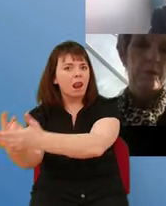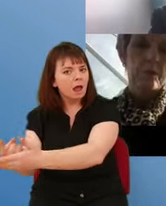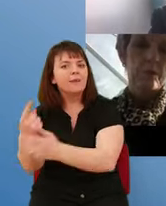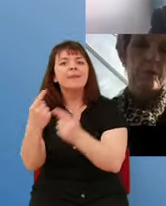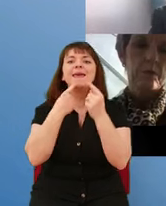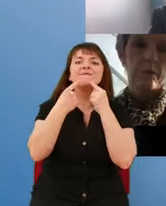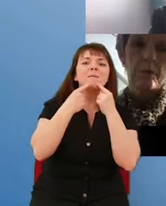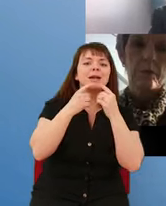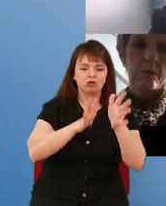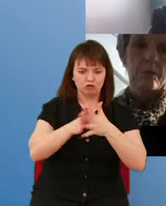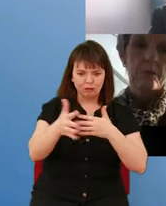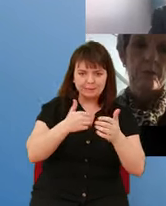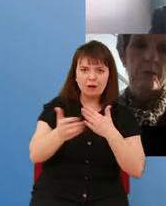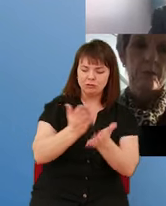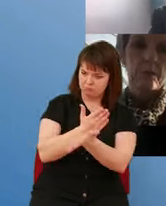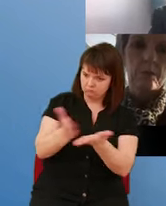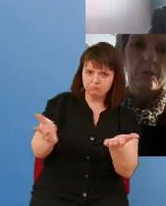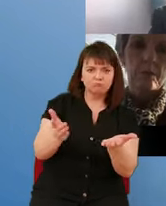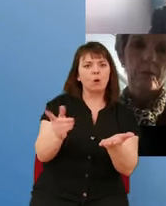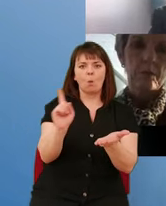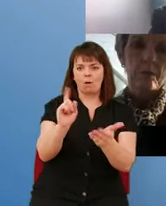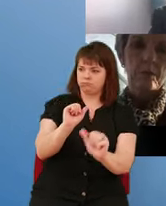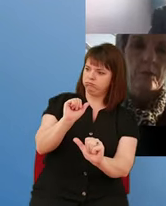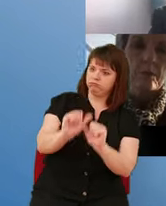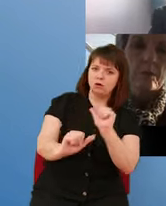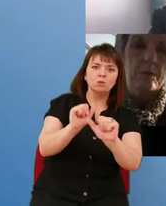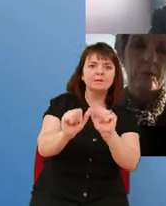also undertook a